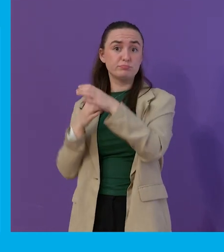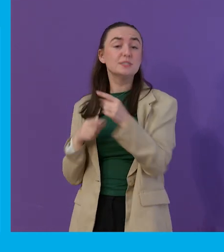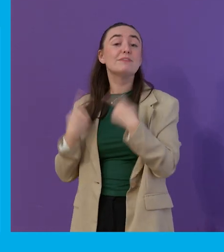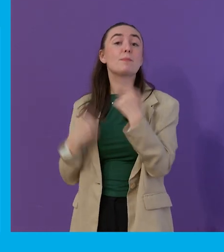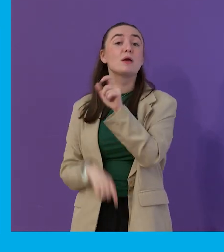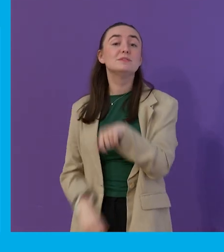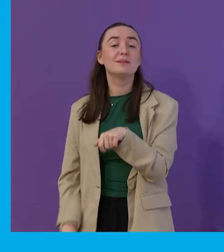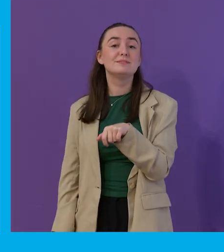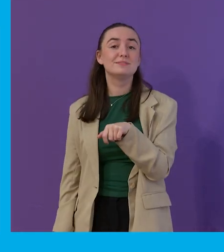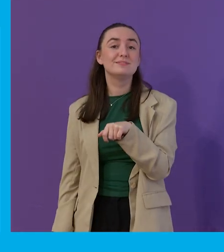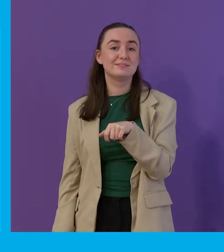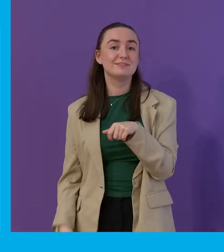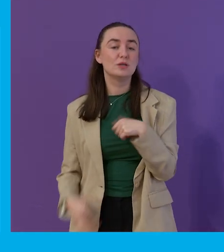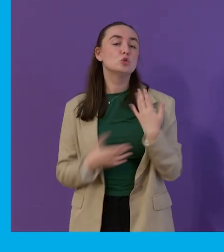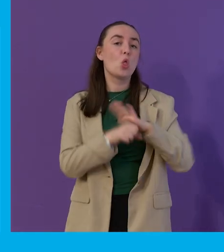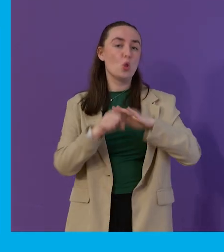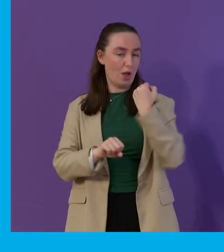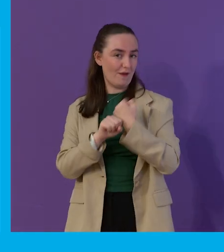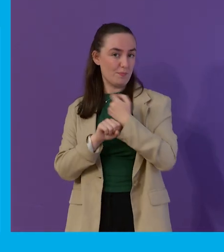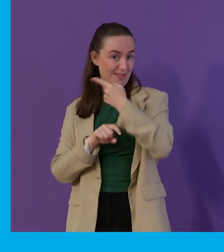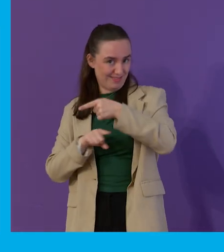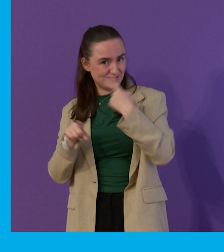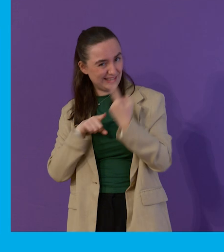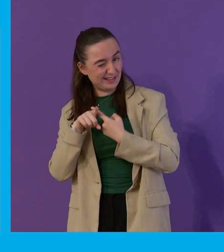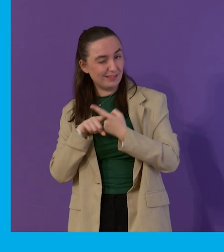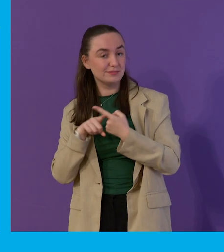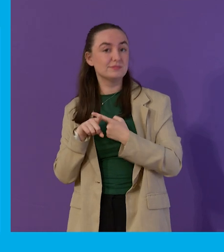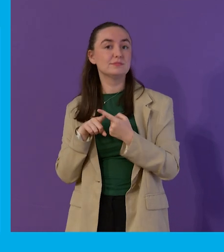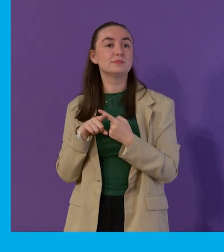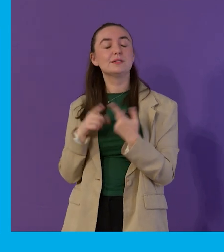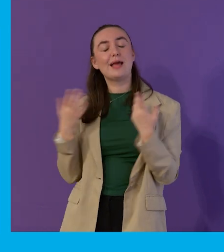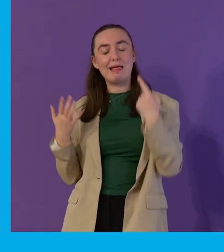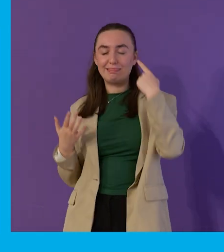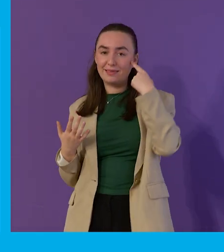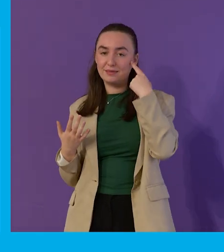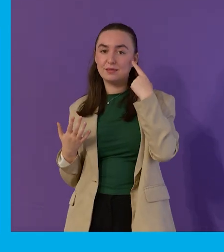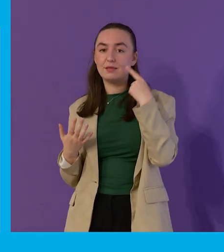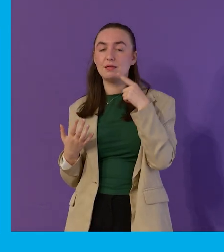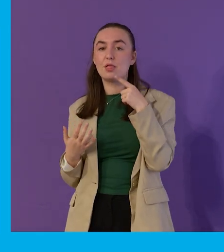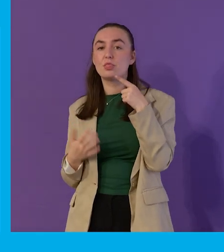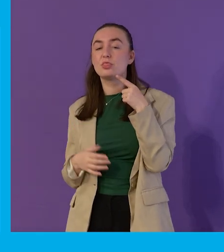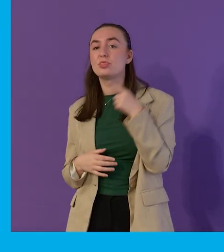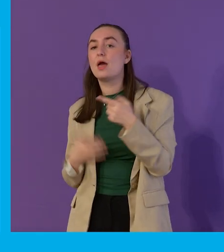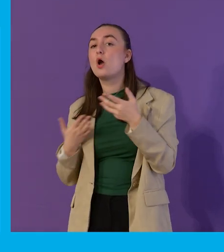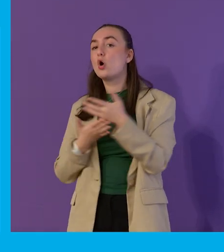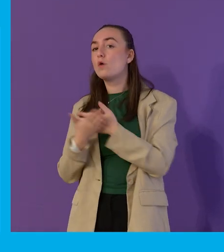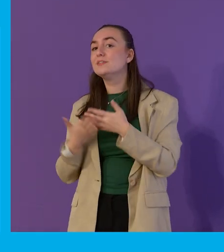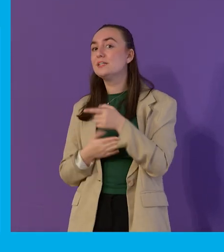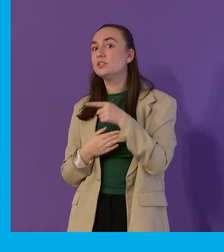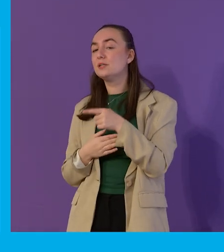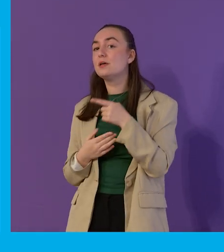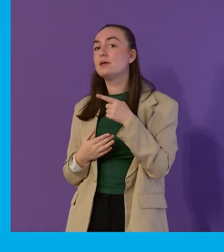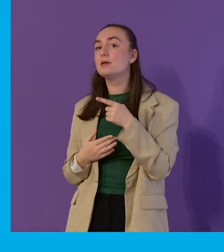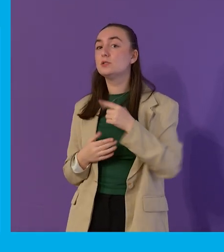advantages. Local government in England, this is a much less, I think, developed conversation in Scotland. Local government in England has pushed